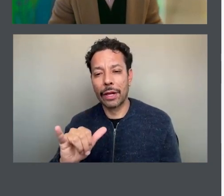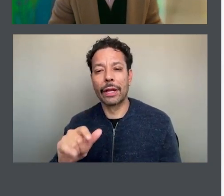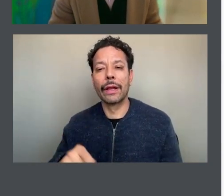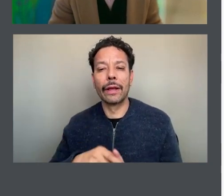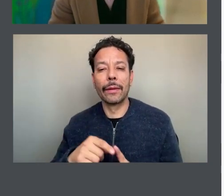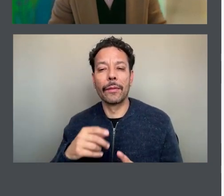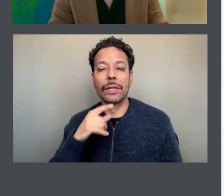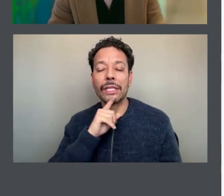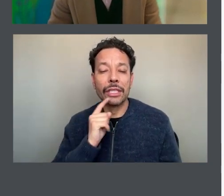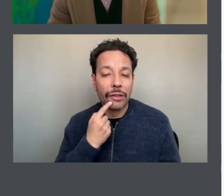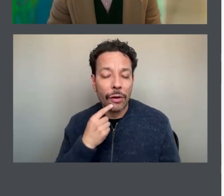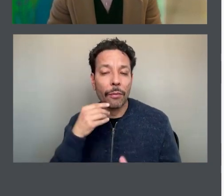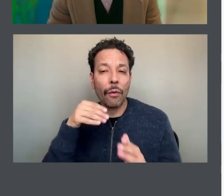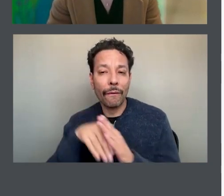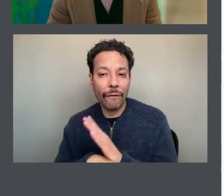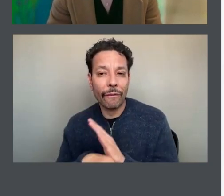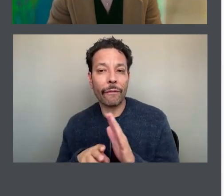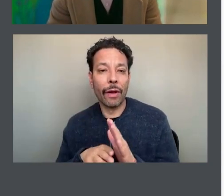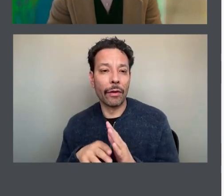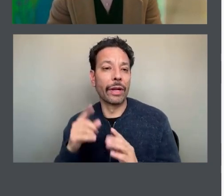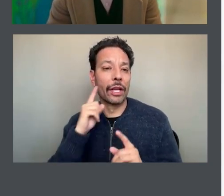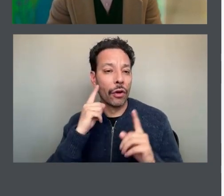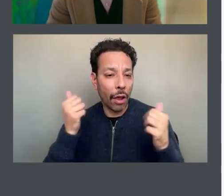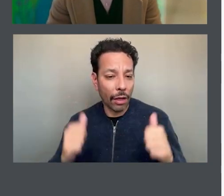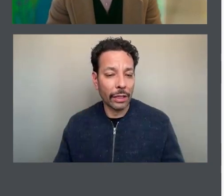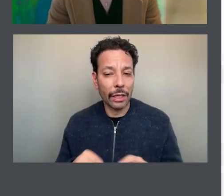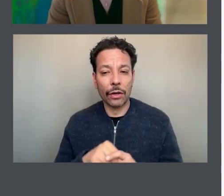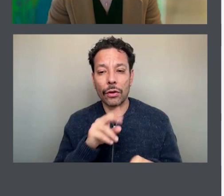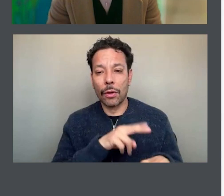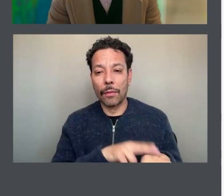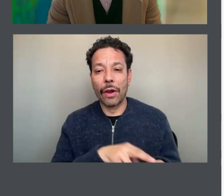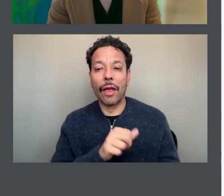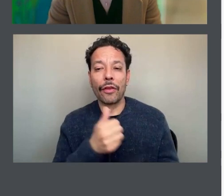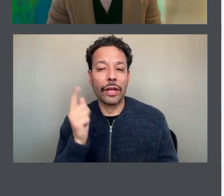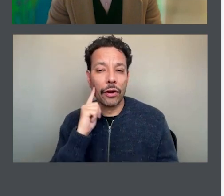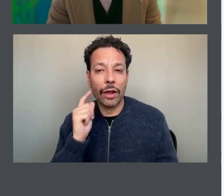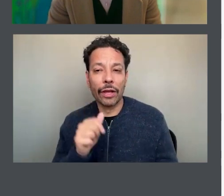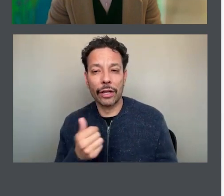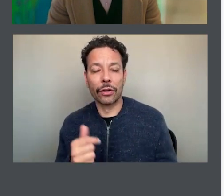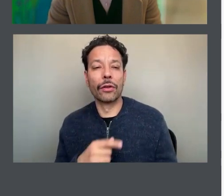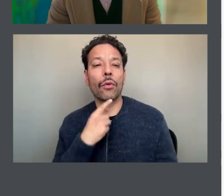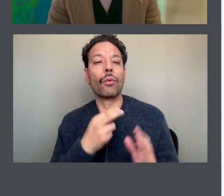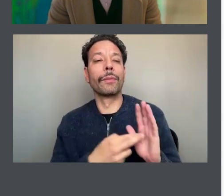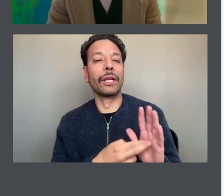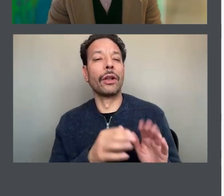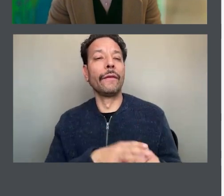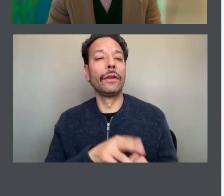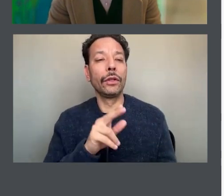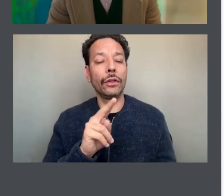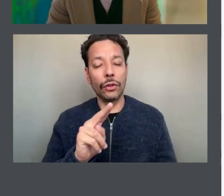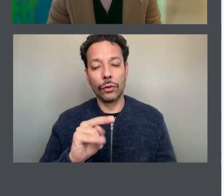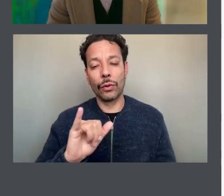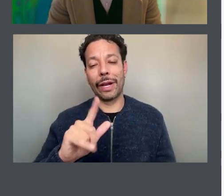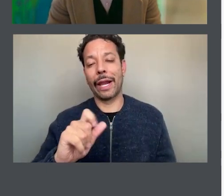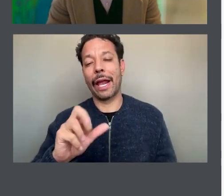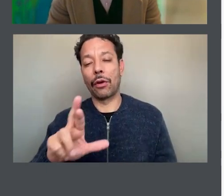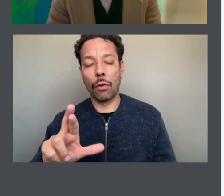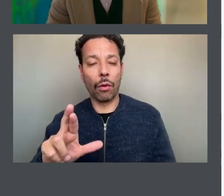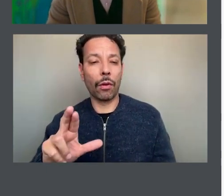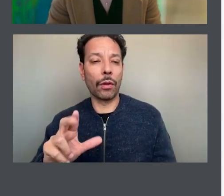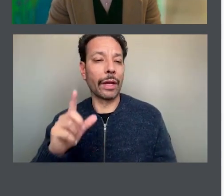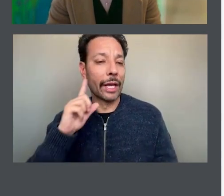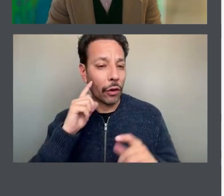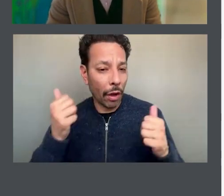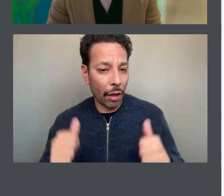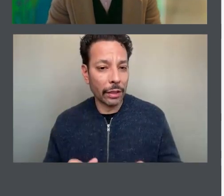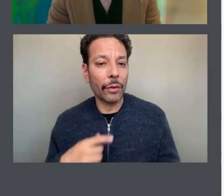hearing loss with normal to near normal hearing in the other ear. And it is the most extreme representation of unilateral hearing loss, which is why we